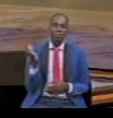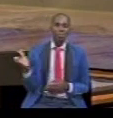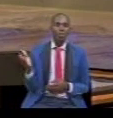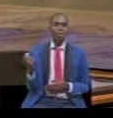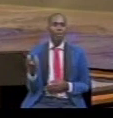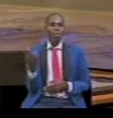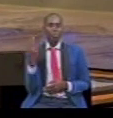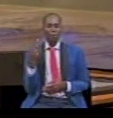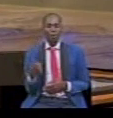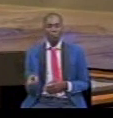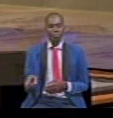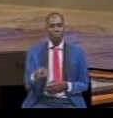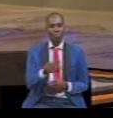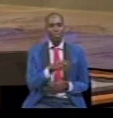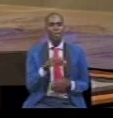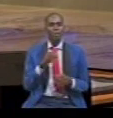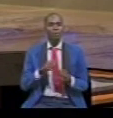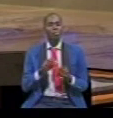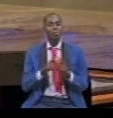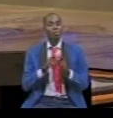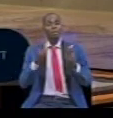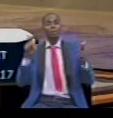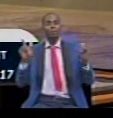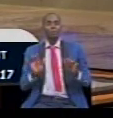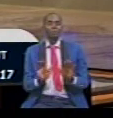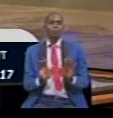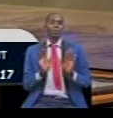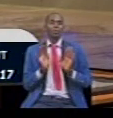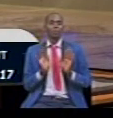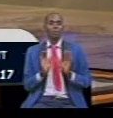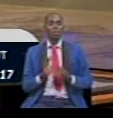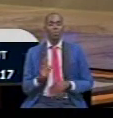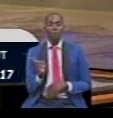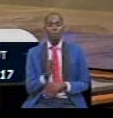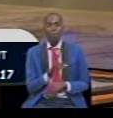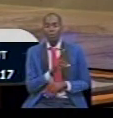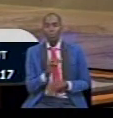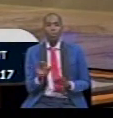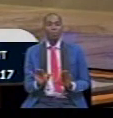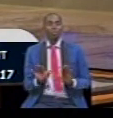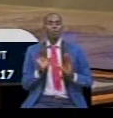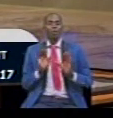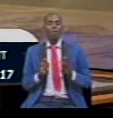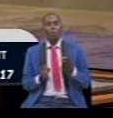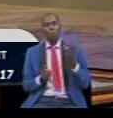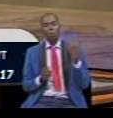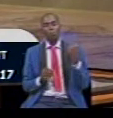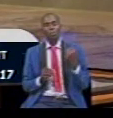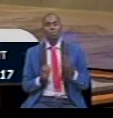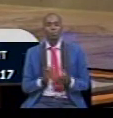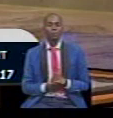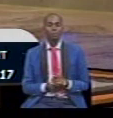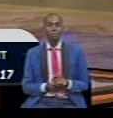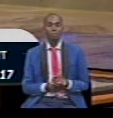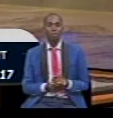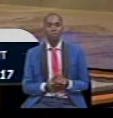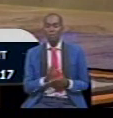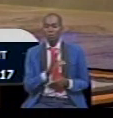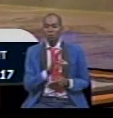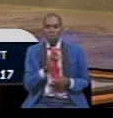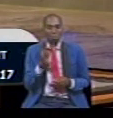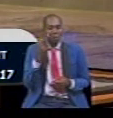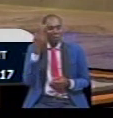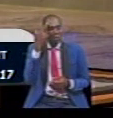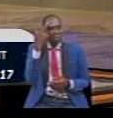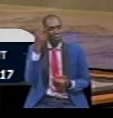were they in great fear where no fear was. No reason